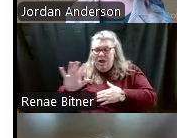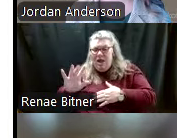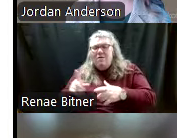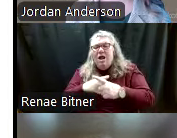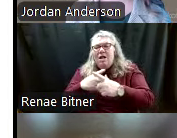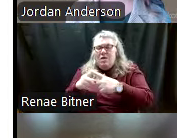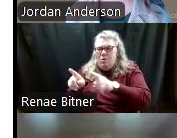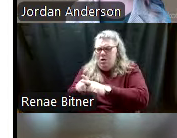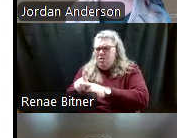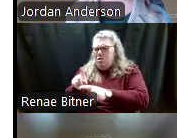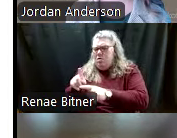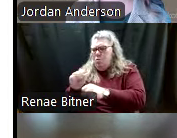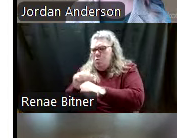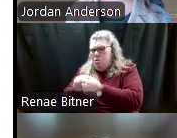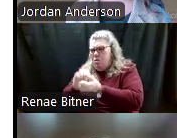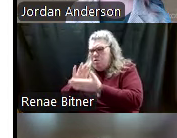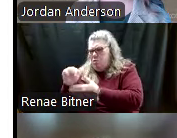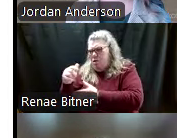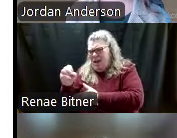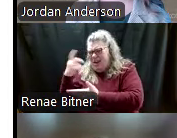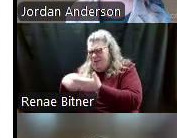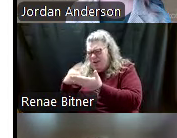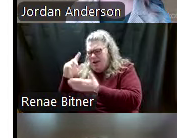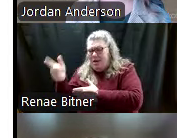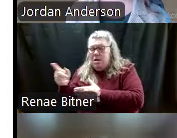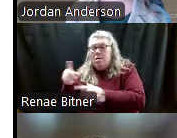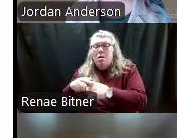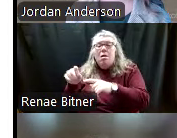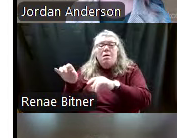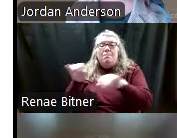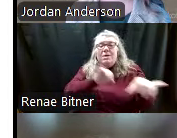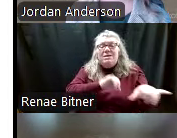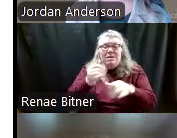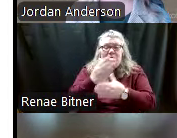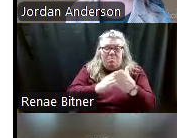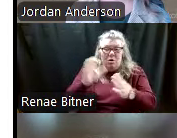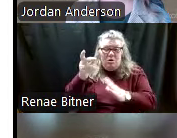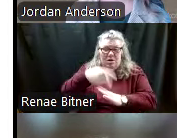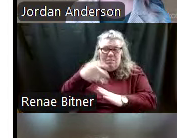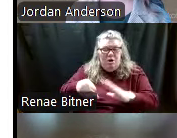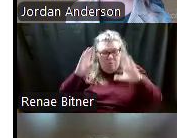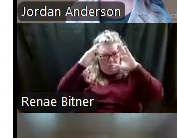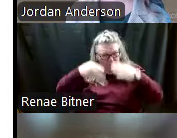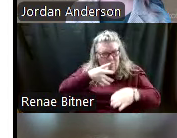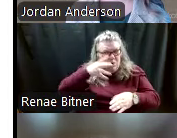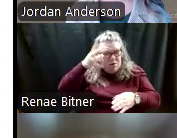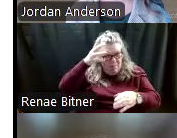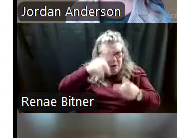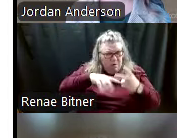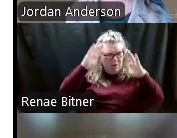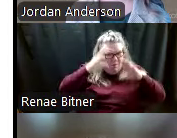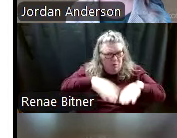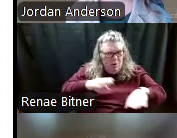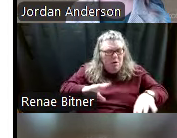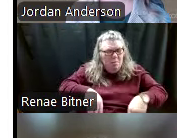which I'll kind of hit on a little bit later, but very similar to Part C programming, where we're parent focused, it's child driven, and we're providing those